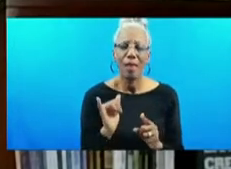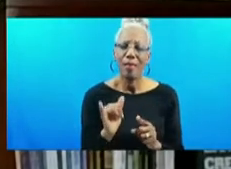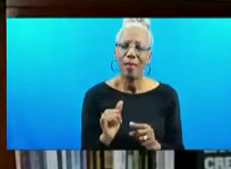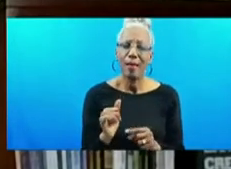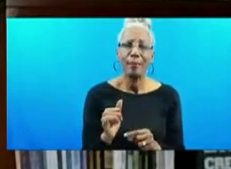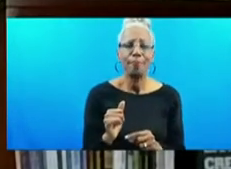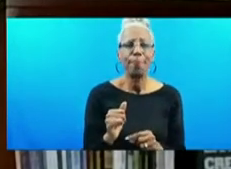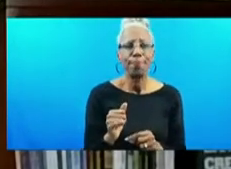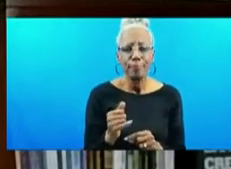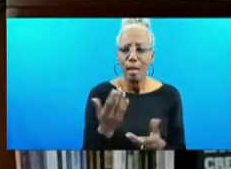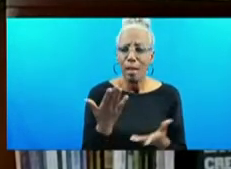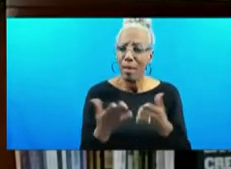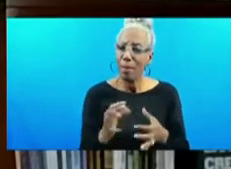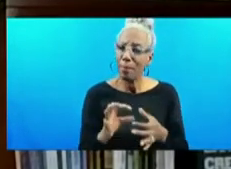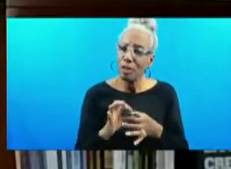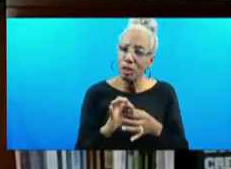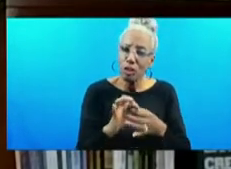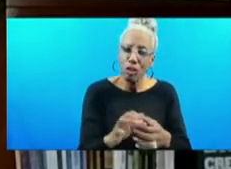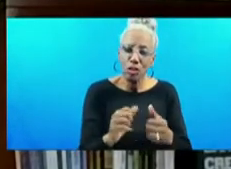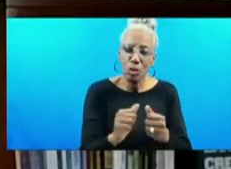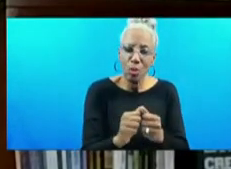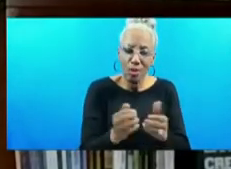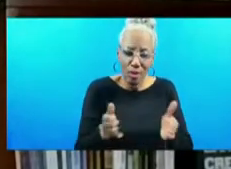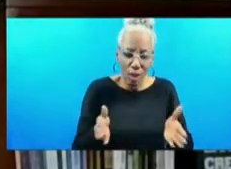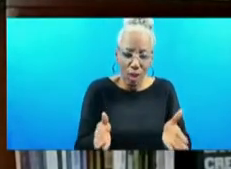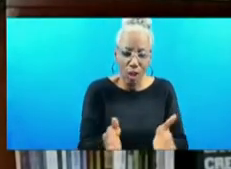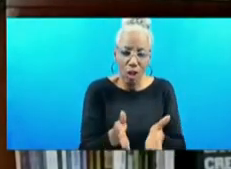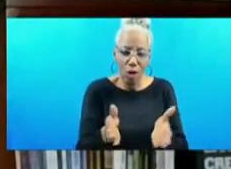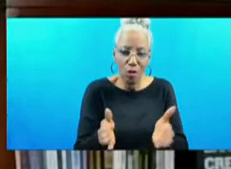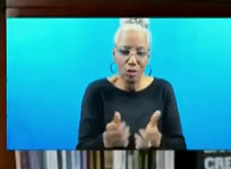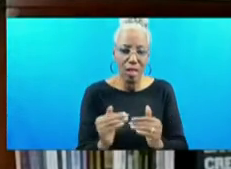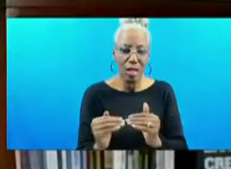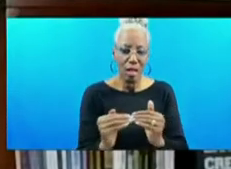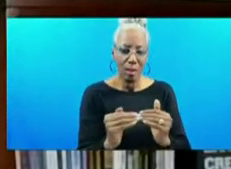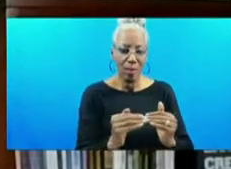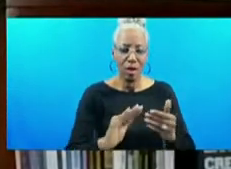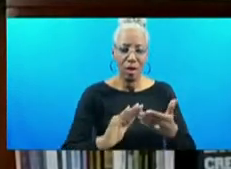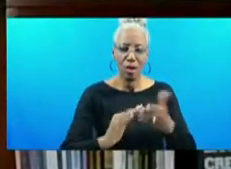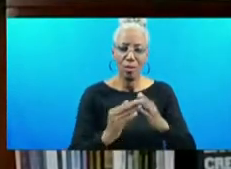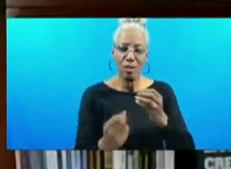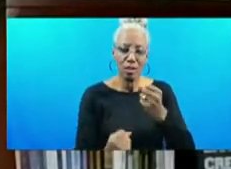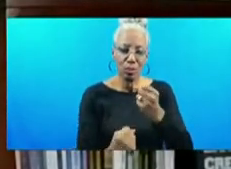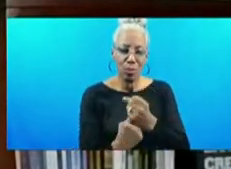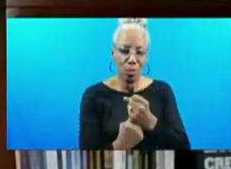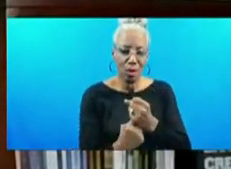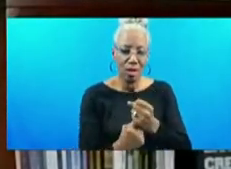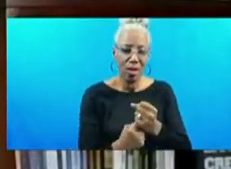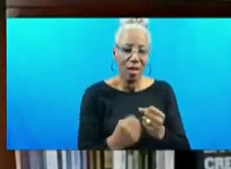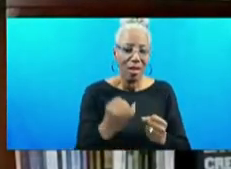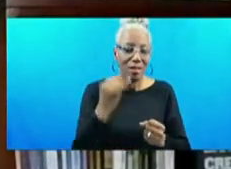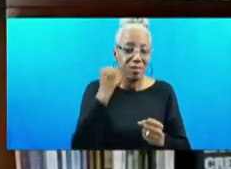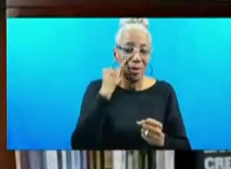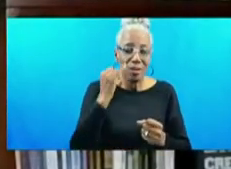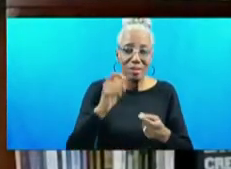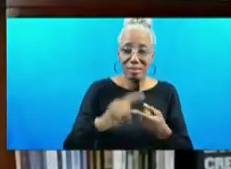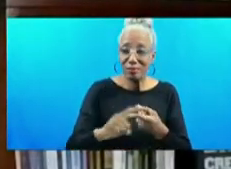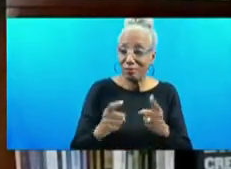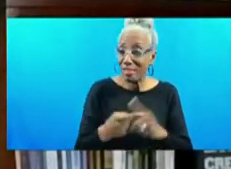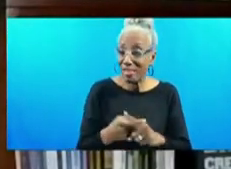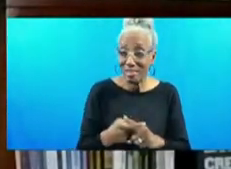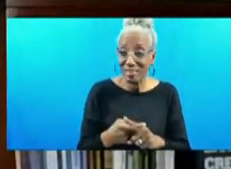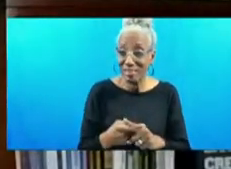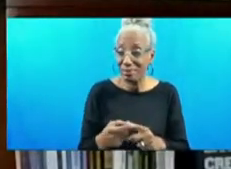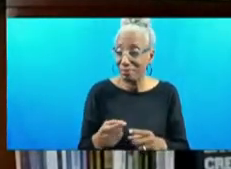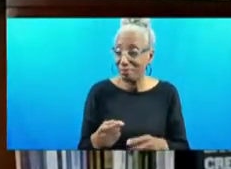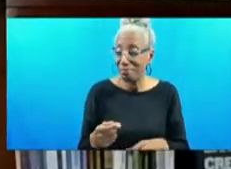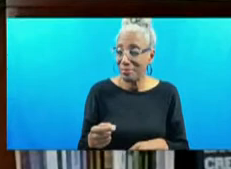community of support, when they make decisions based on what their friends do, when they're having conversations about, let's take this challenge on